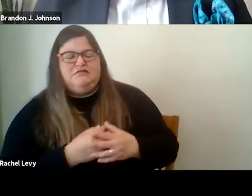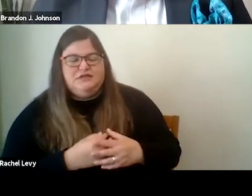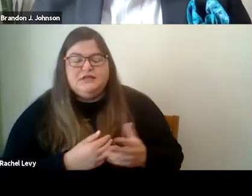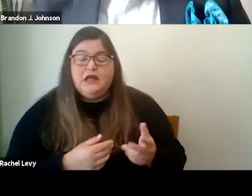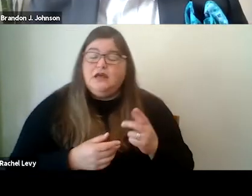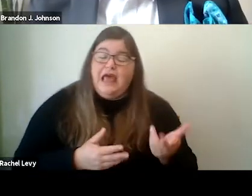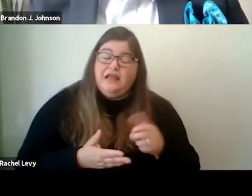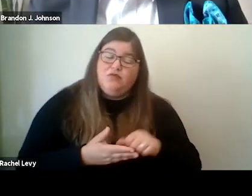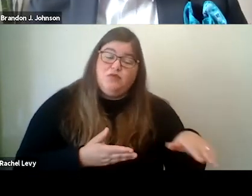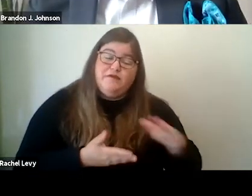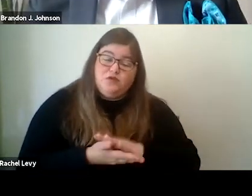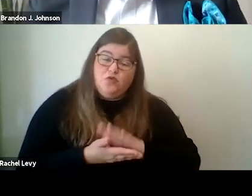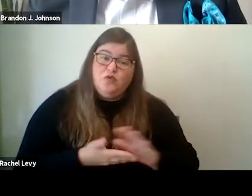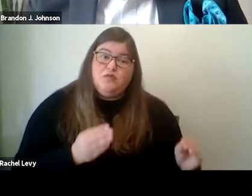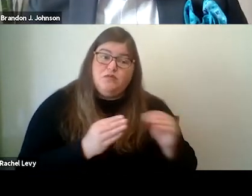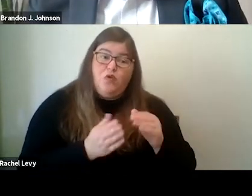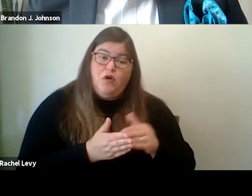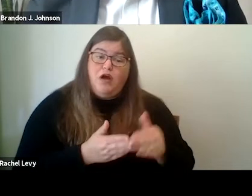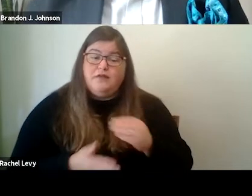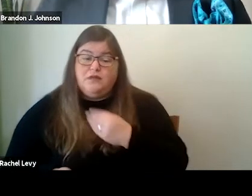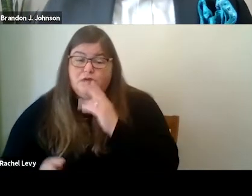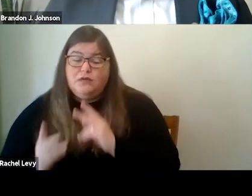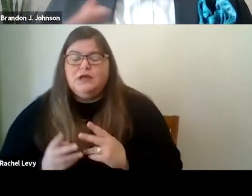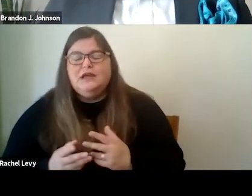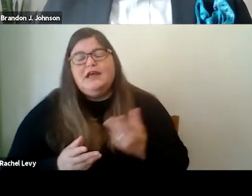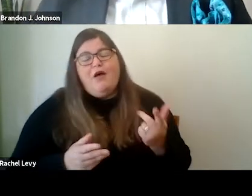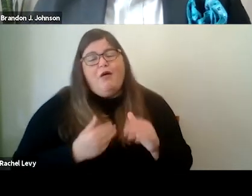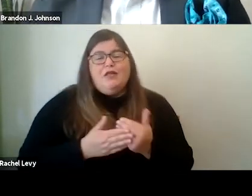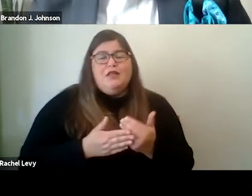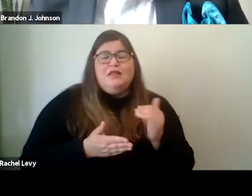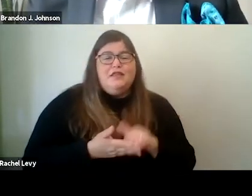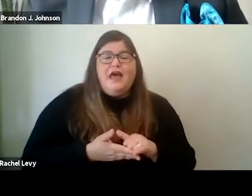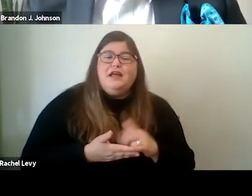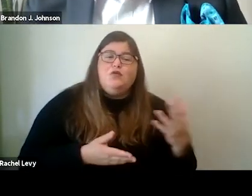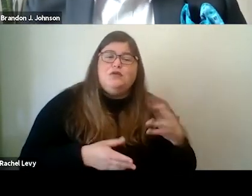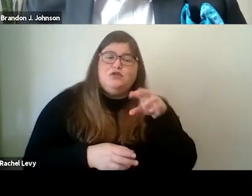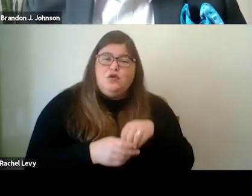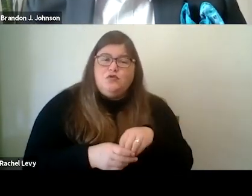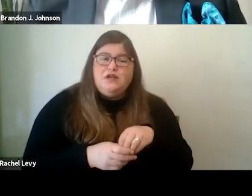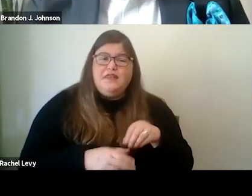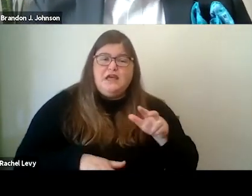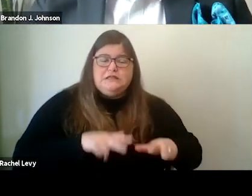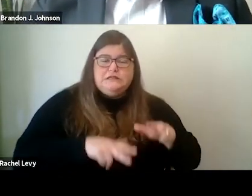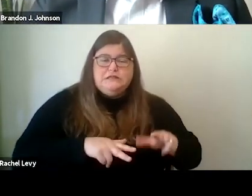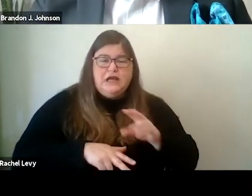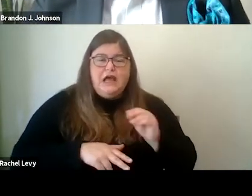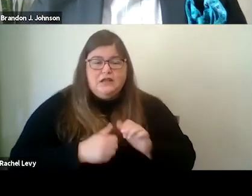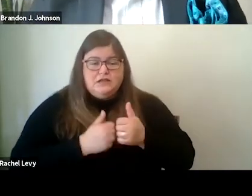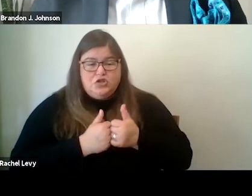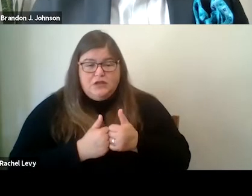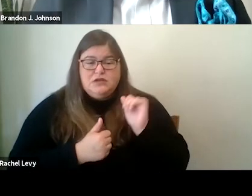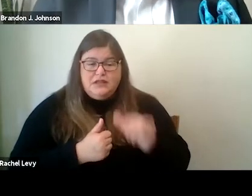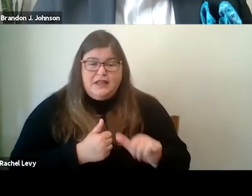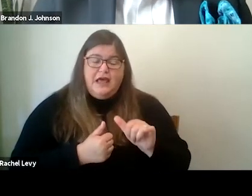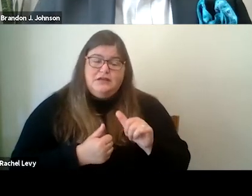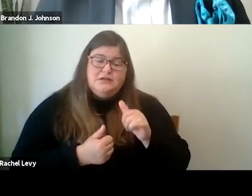things, can feed into some of the uncomfortability and some of the challenges that population specifically has. So